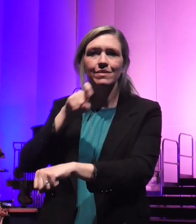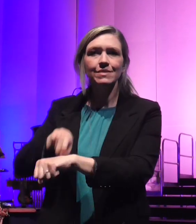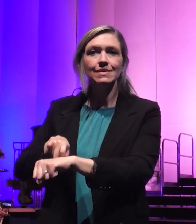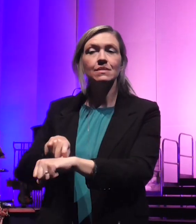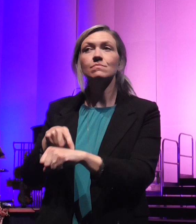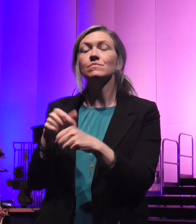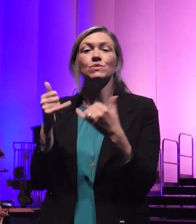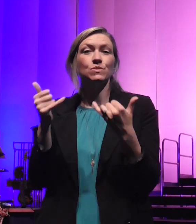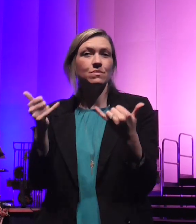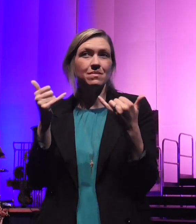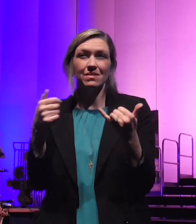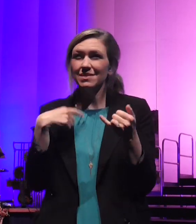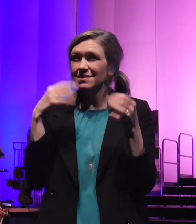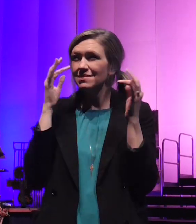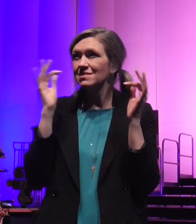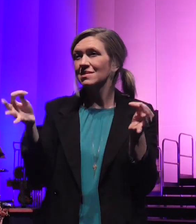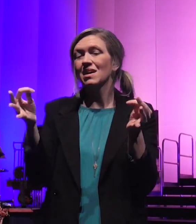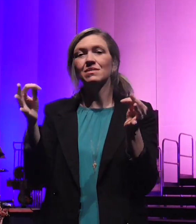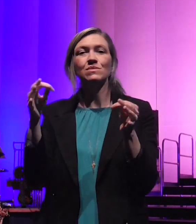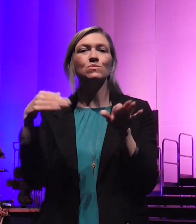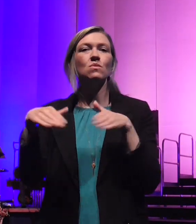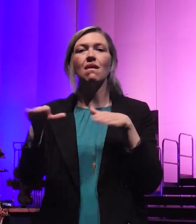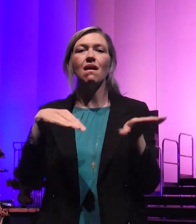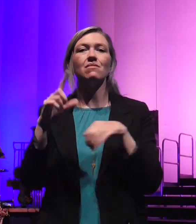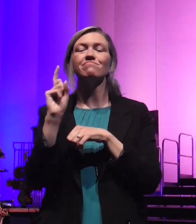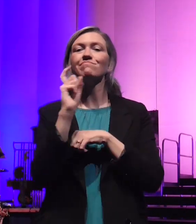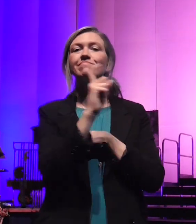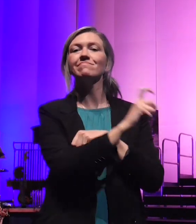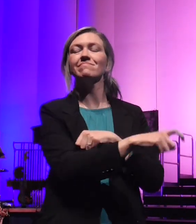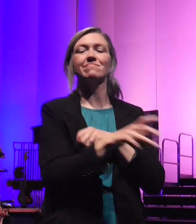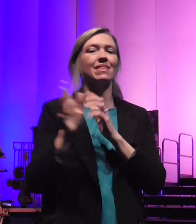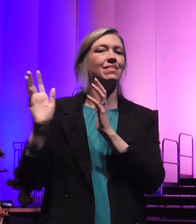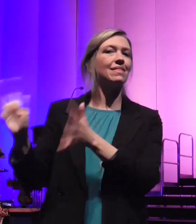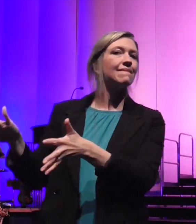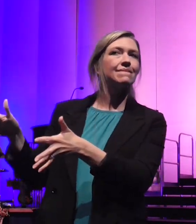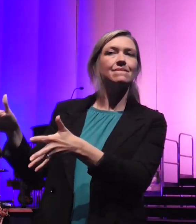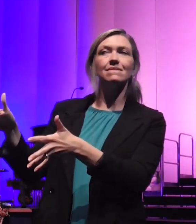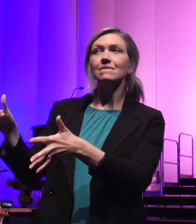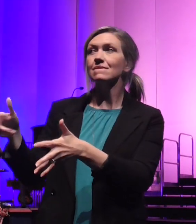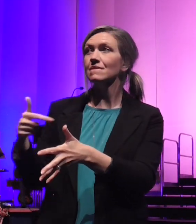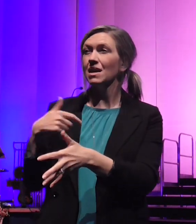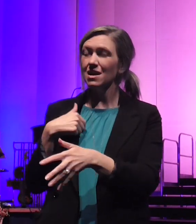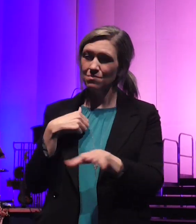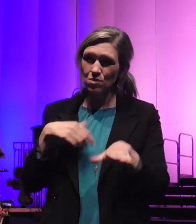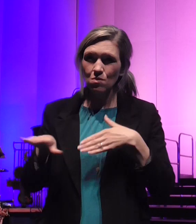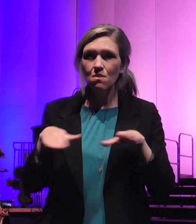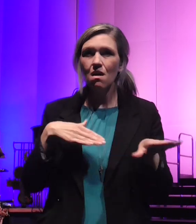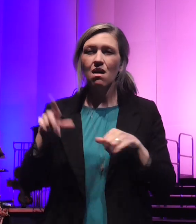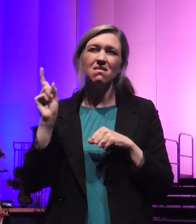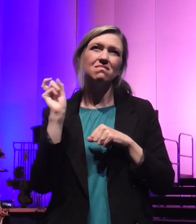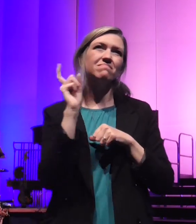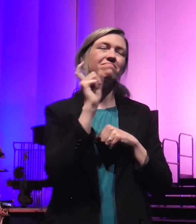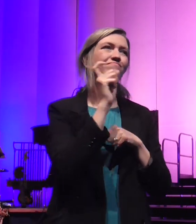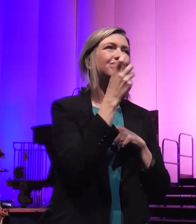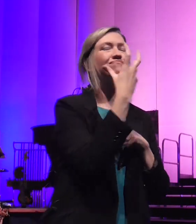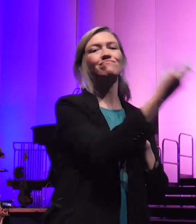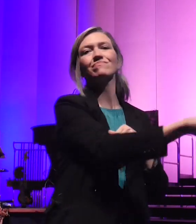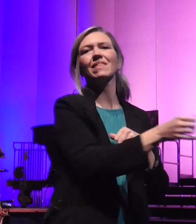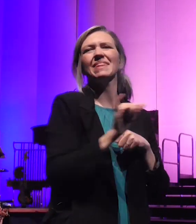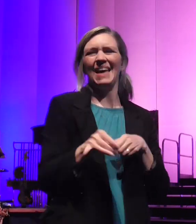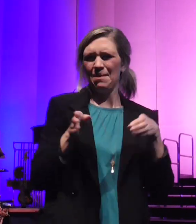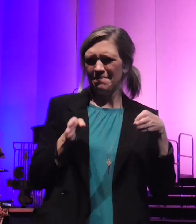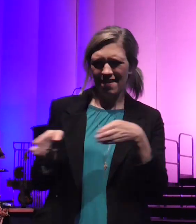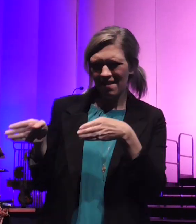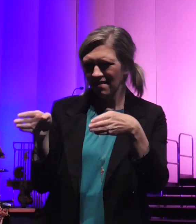long. Today is the day I walk away. I'm walking away from